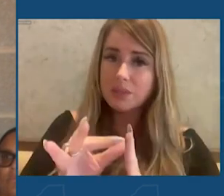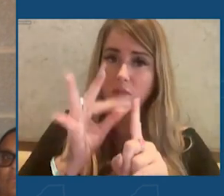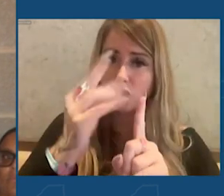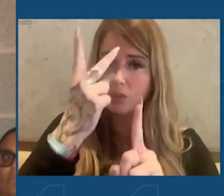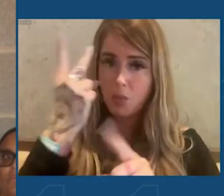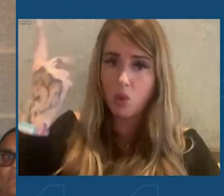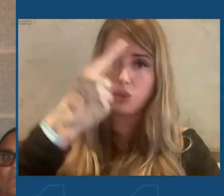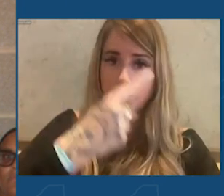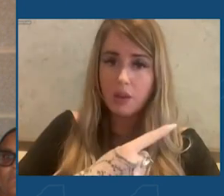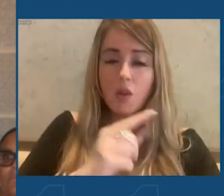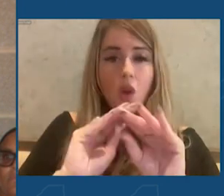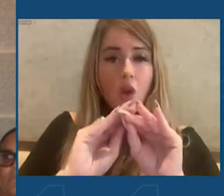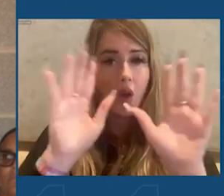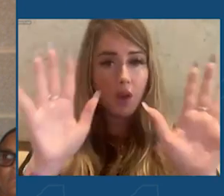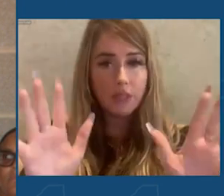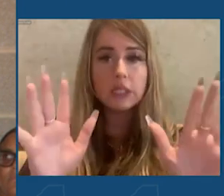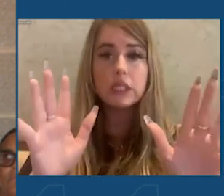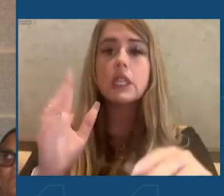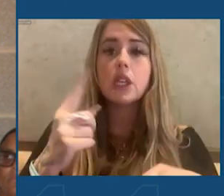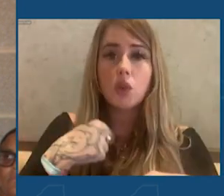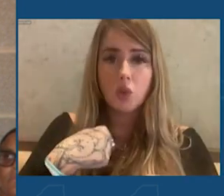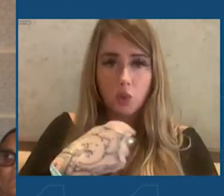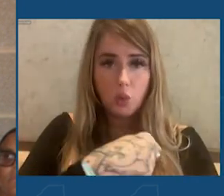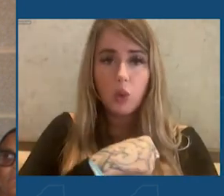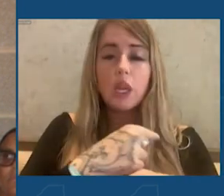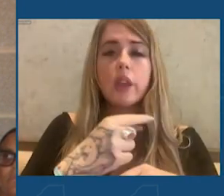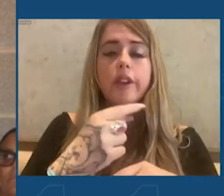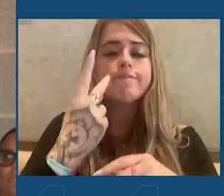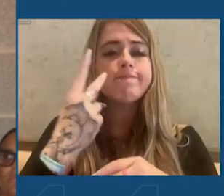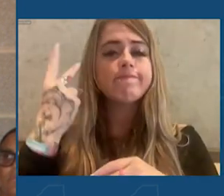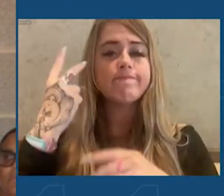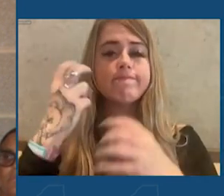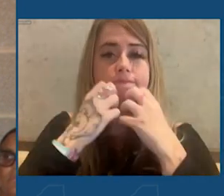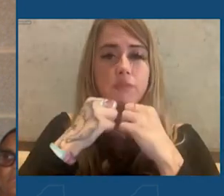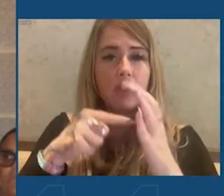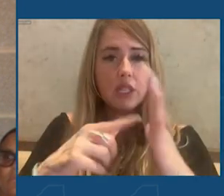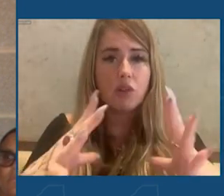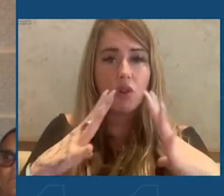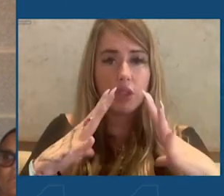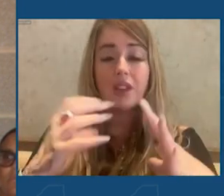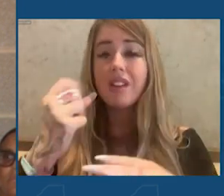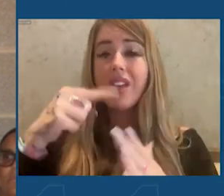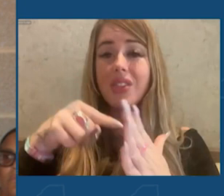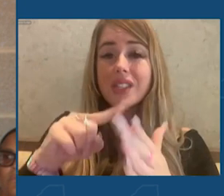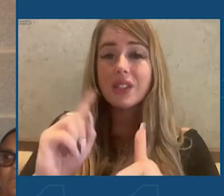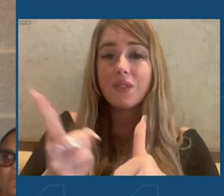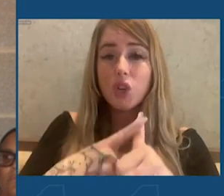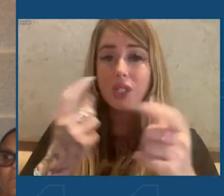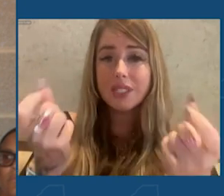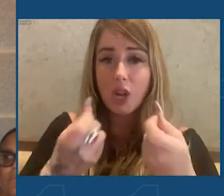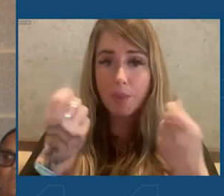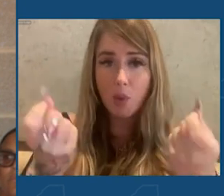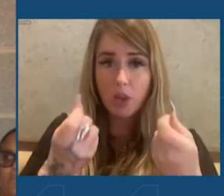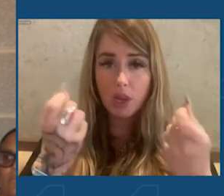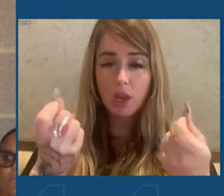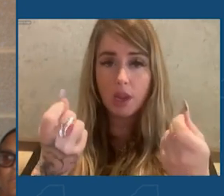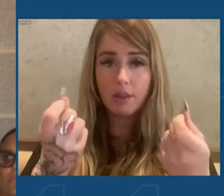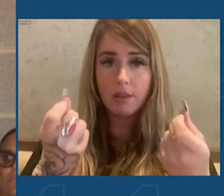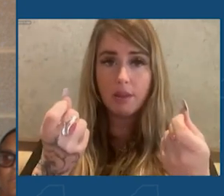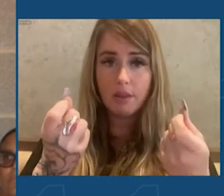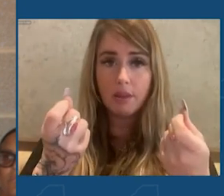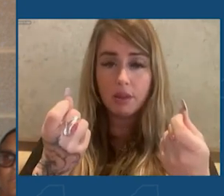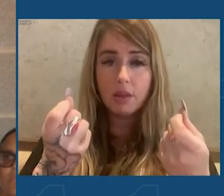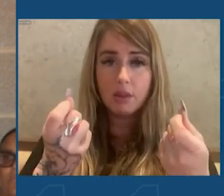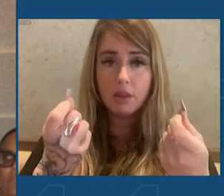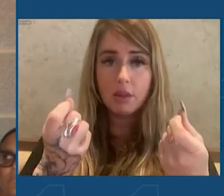we're just down the road from the birthplace of Memorial Day in Waterloo. But this is our first ceremony as this hallowed